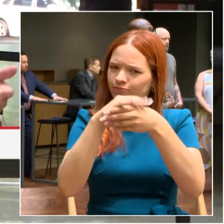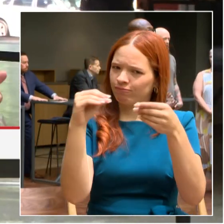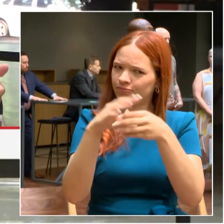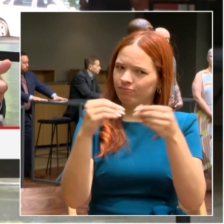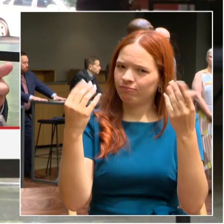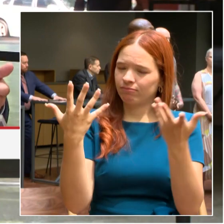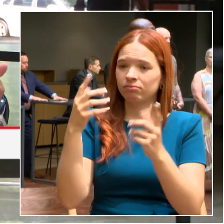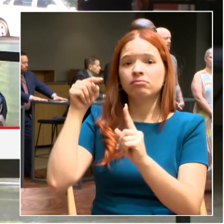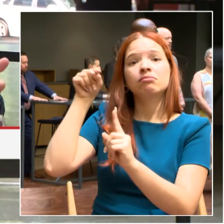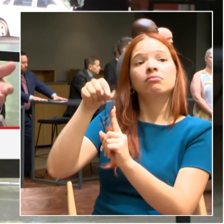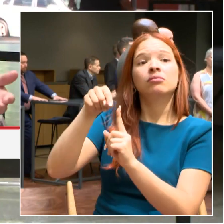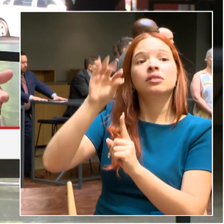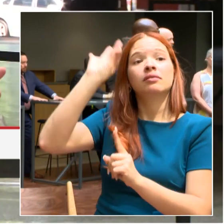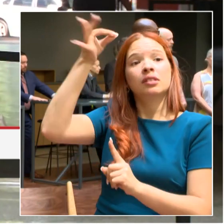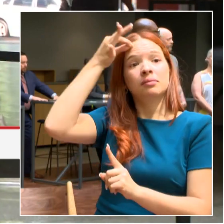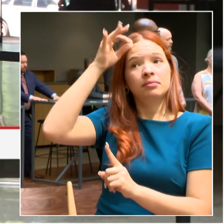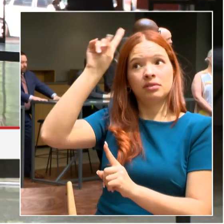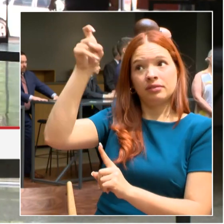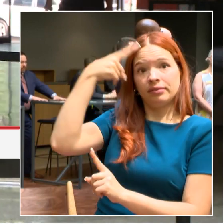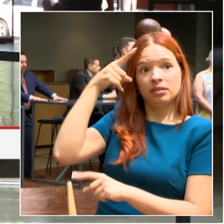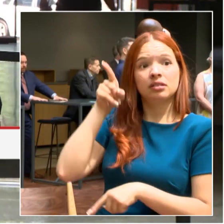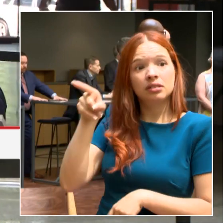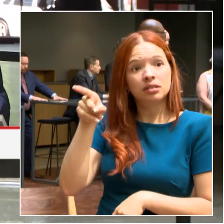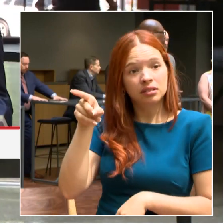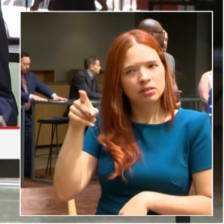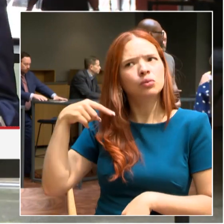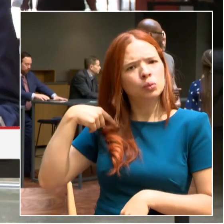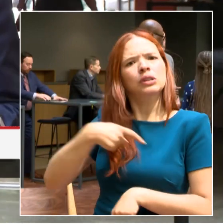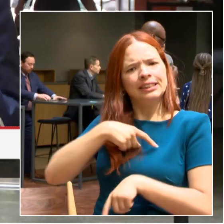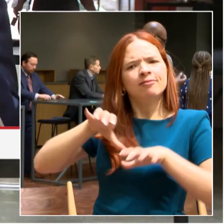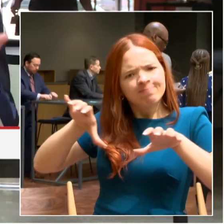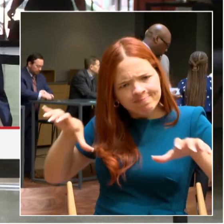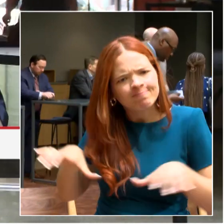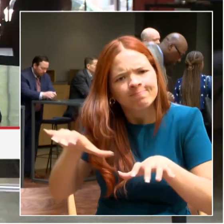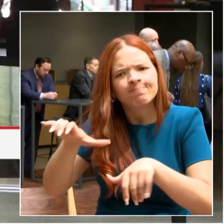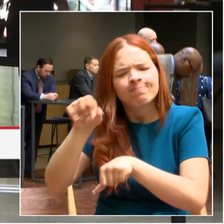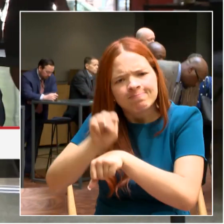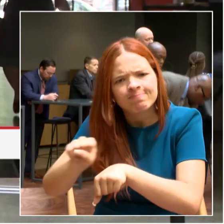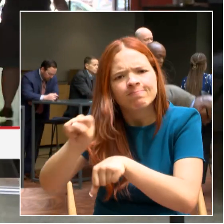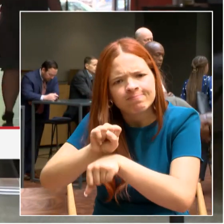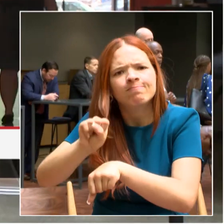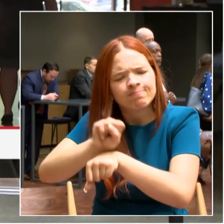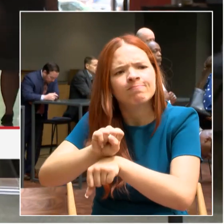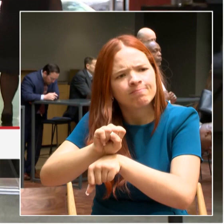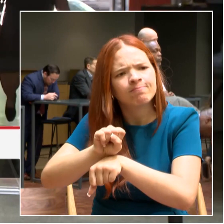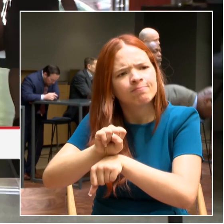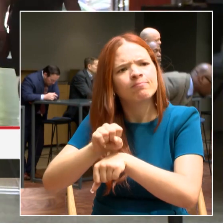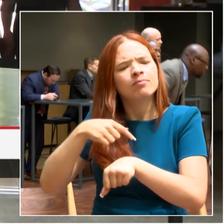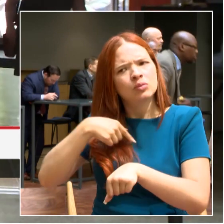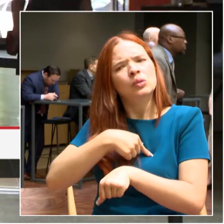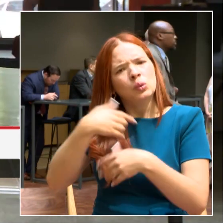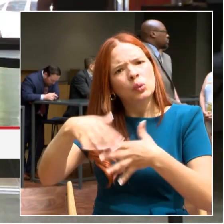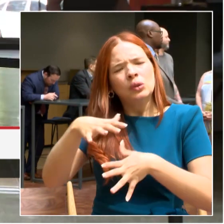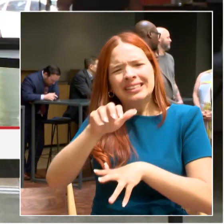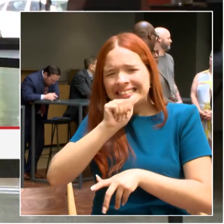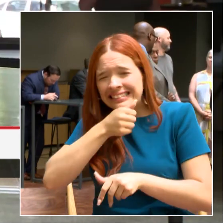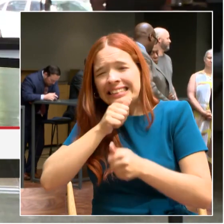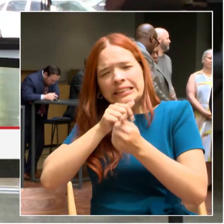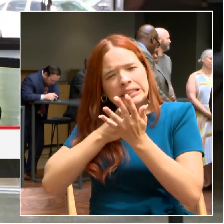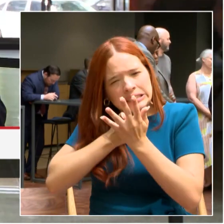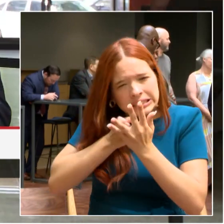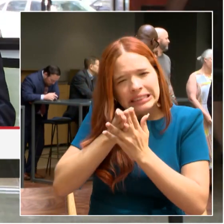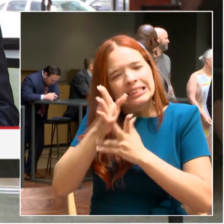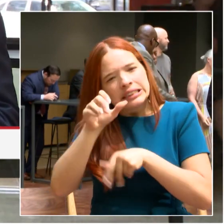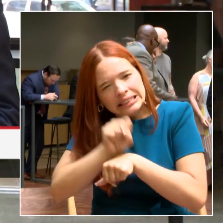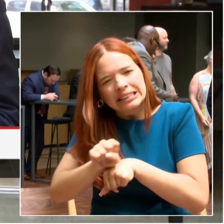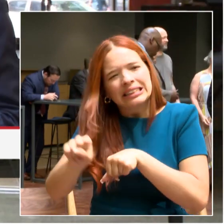pandemic, the federal government had to answer more, right? We had to deal with the pandemic. We had to deal with historic trillions of dollars of relief